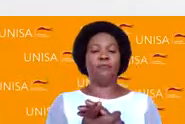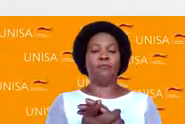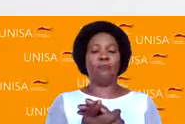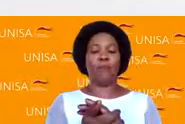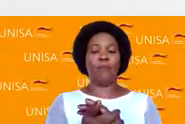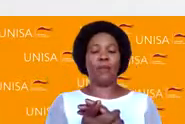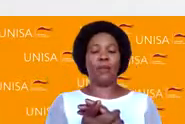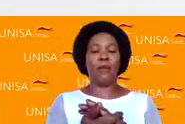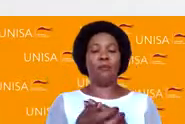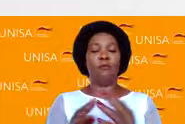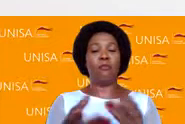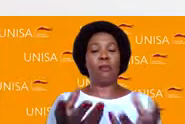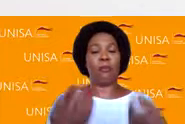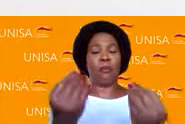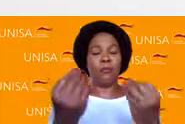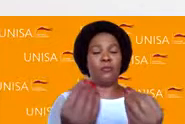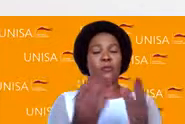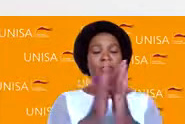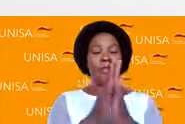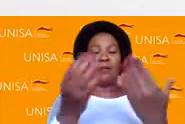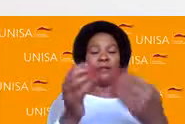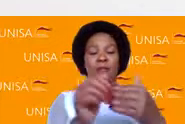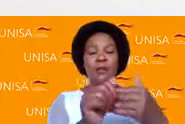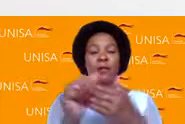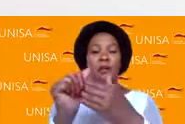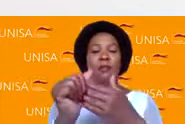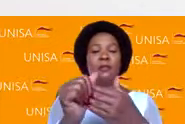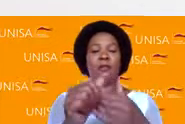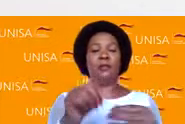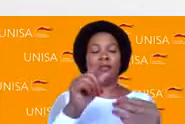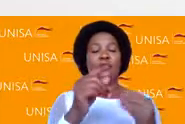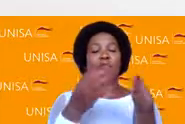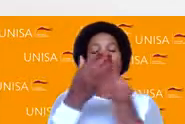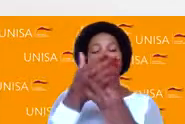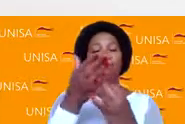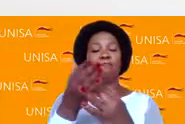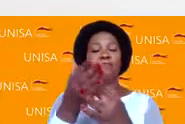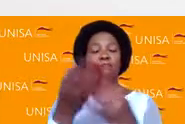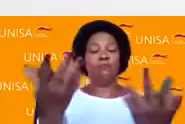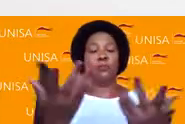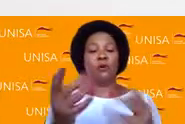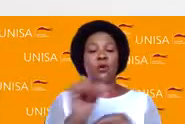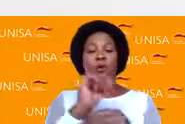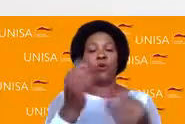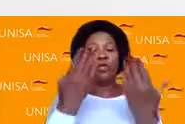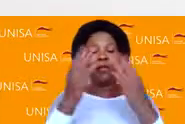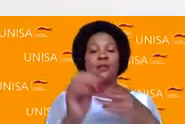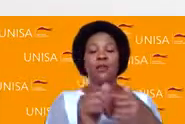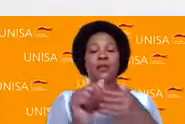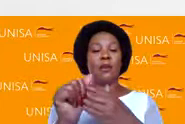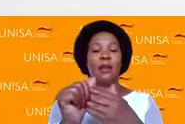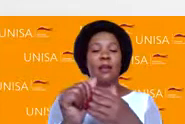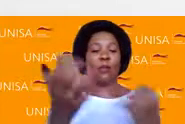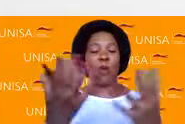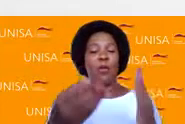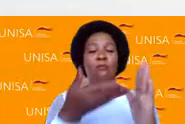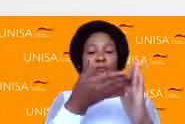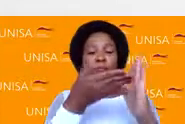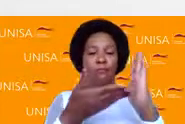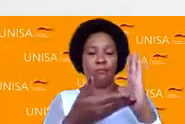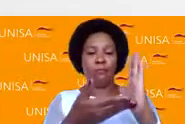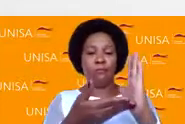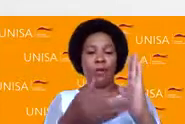as well. So you will also access your study guides on here if it's available for the